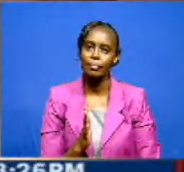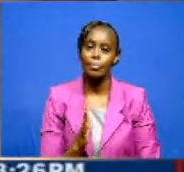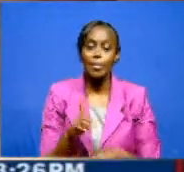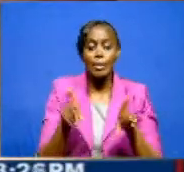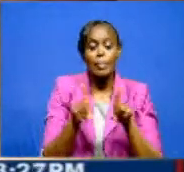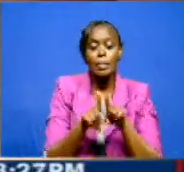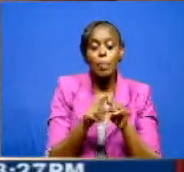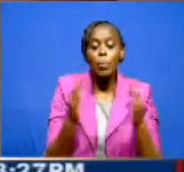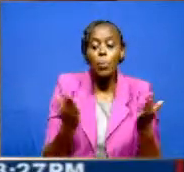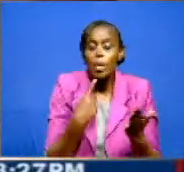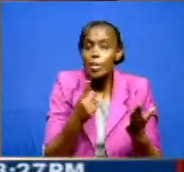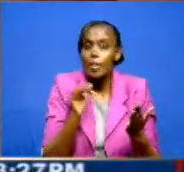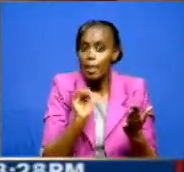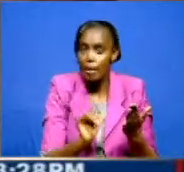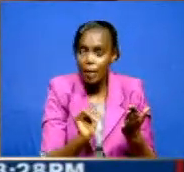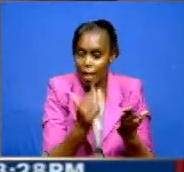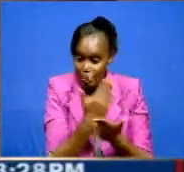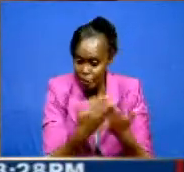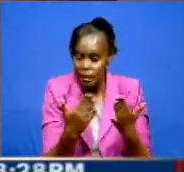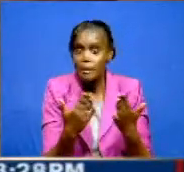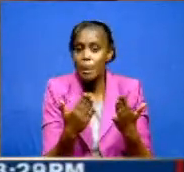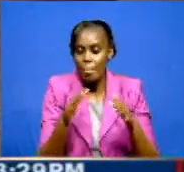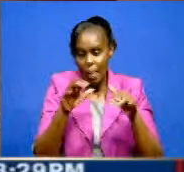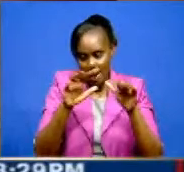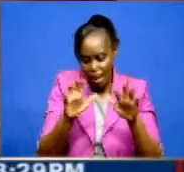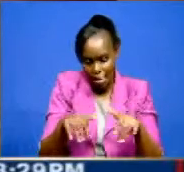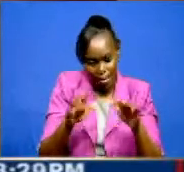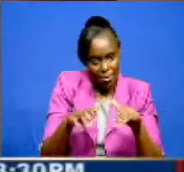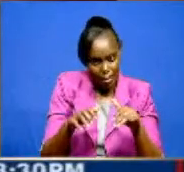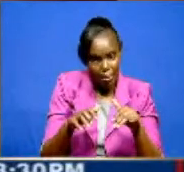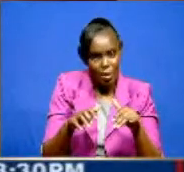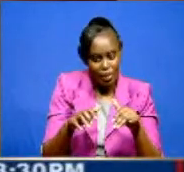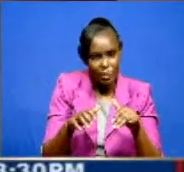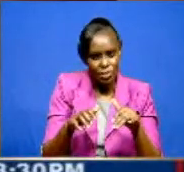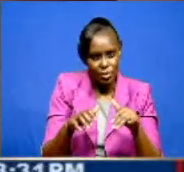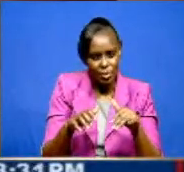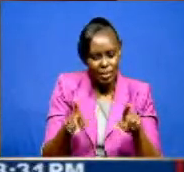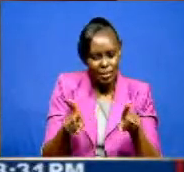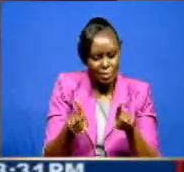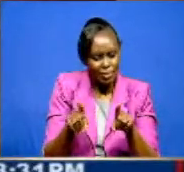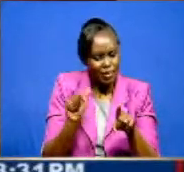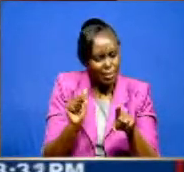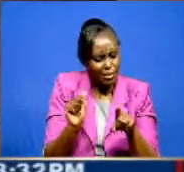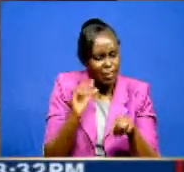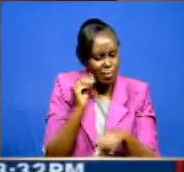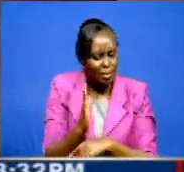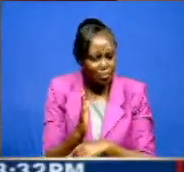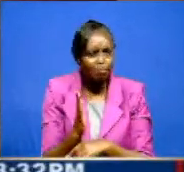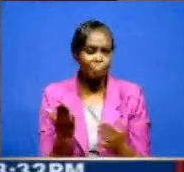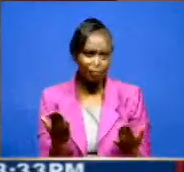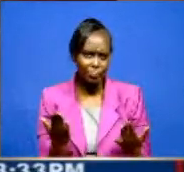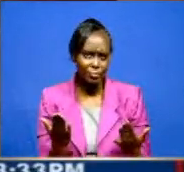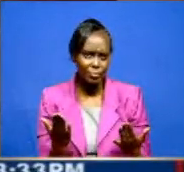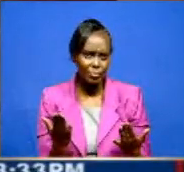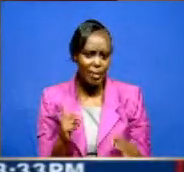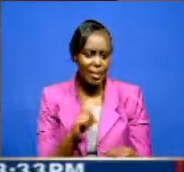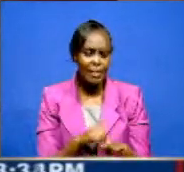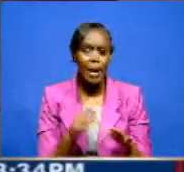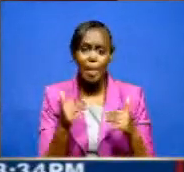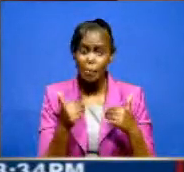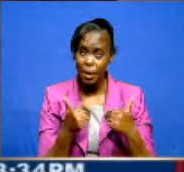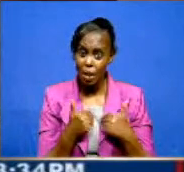even where we say that some of this agriculture is subsistence farming, Mr. Speaker, when you have